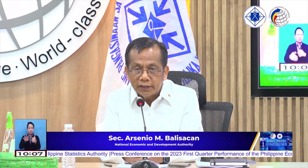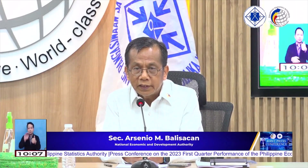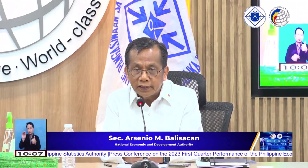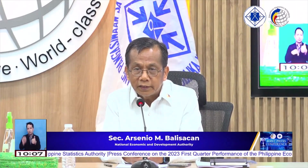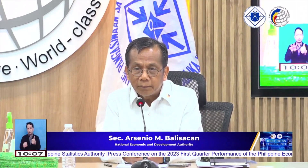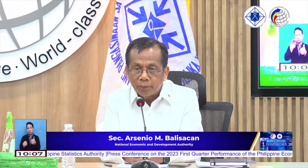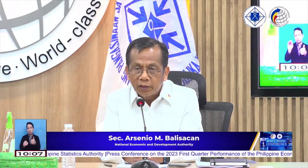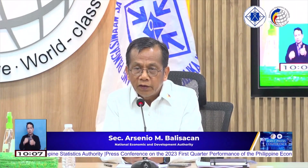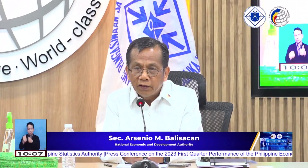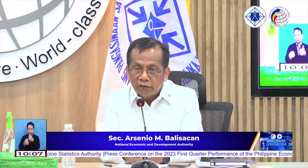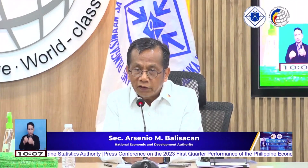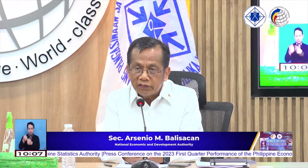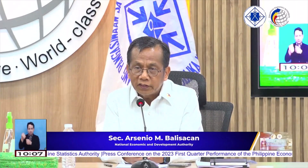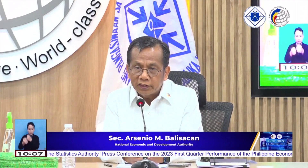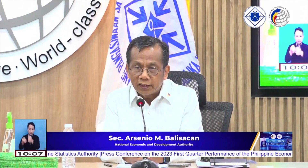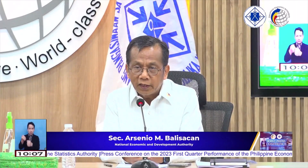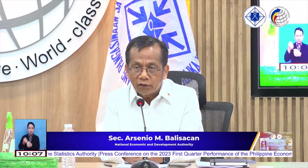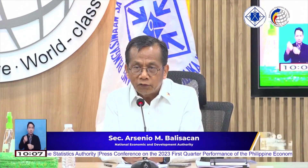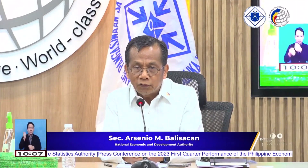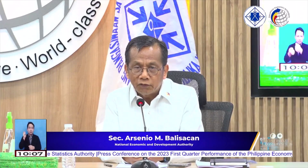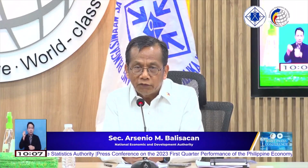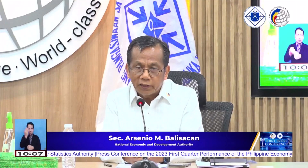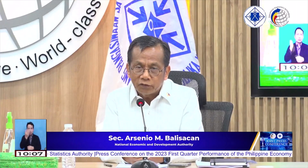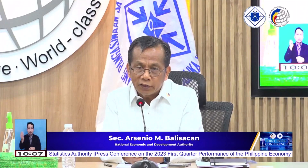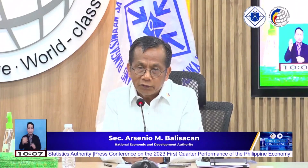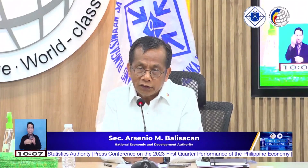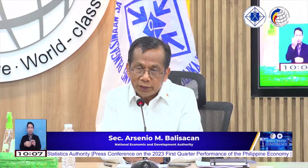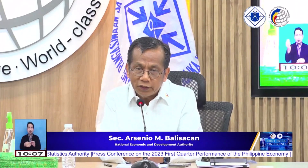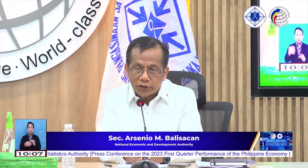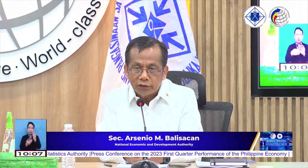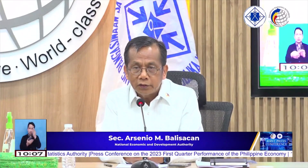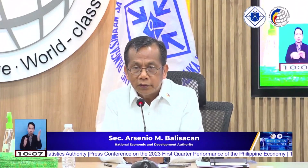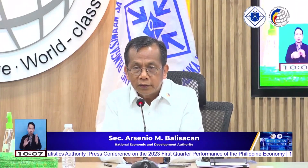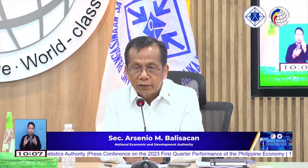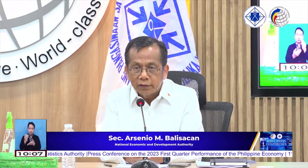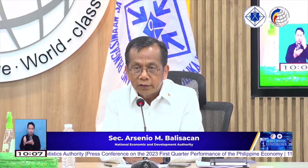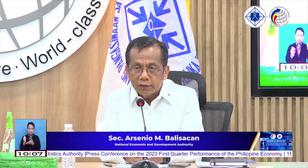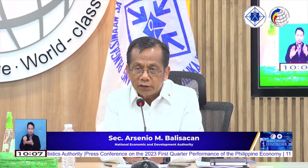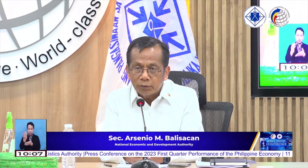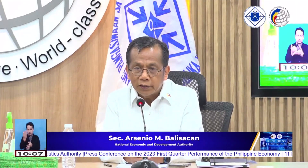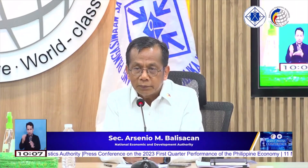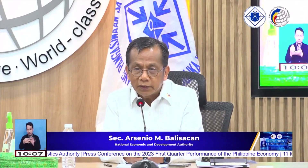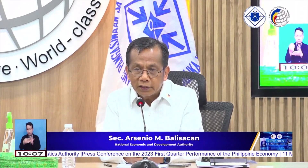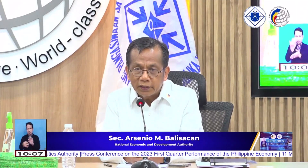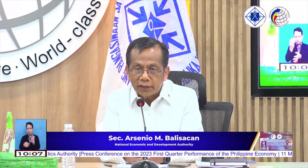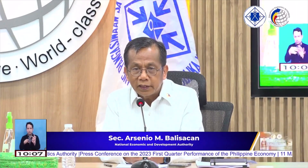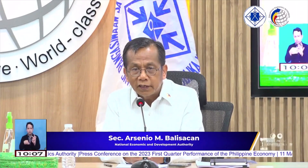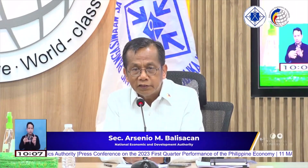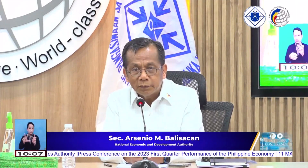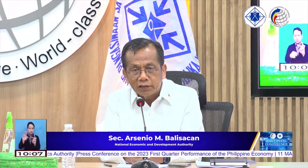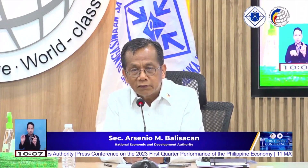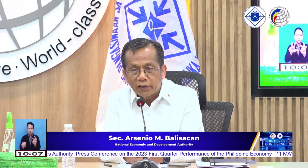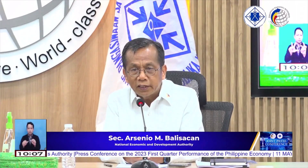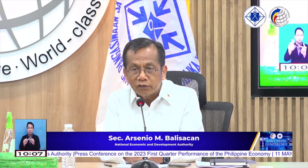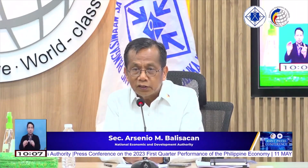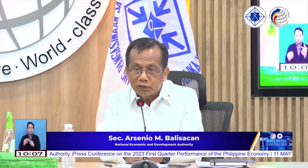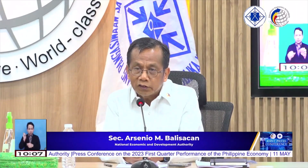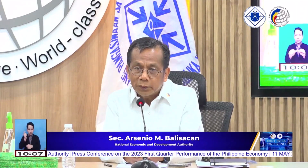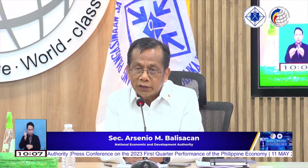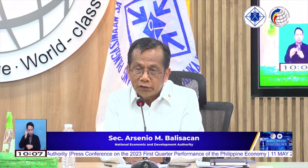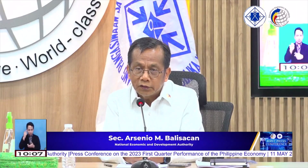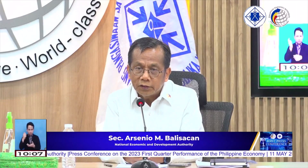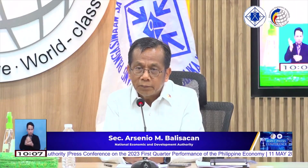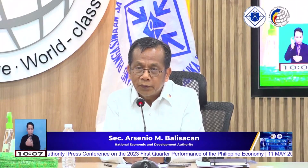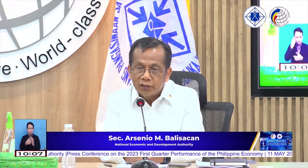year-on-year, faster than household final consumption expenditure, 6.3%, and government's final consumption